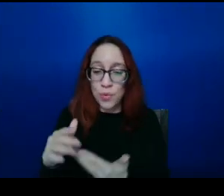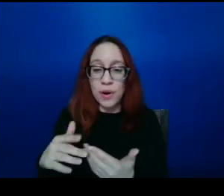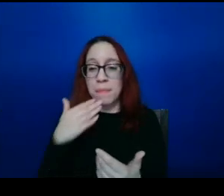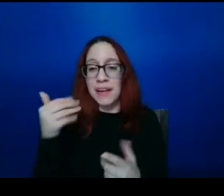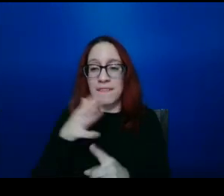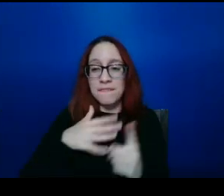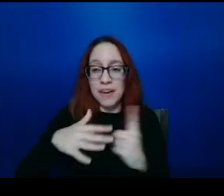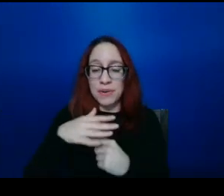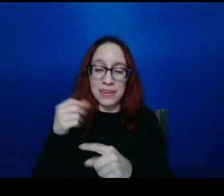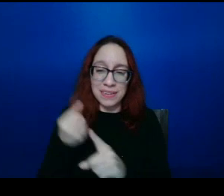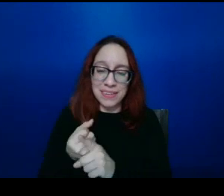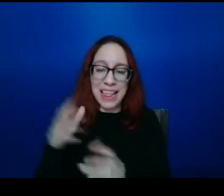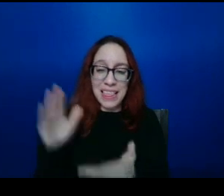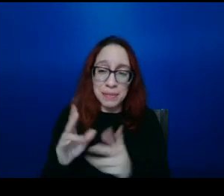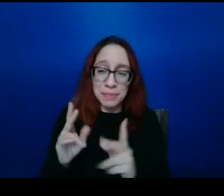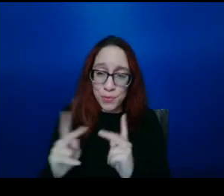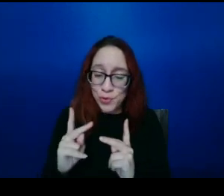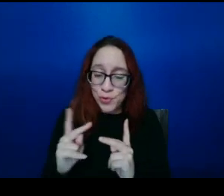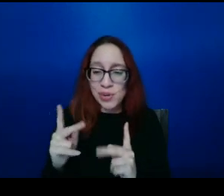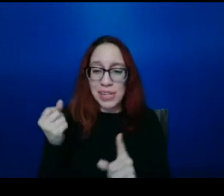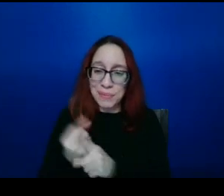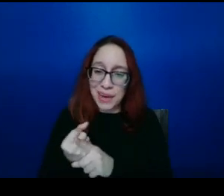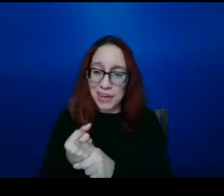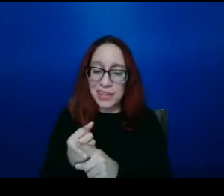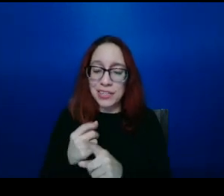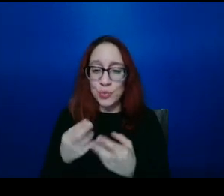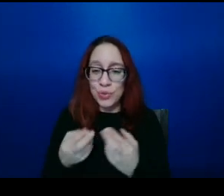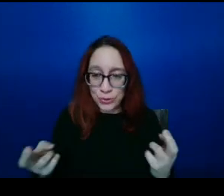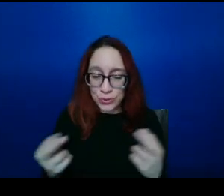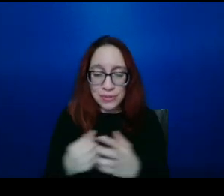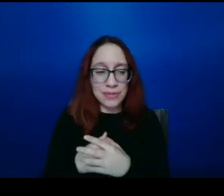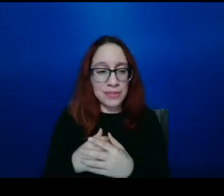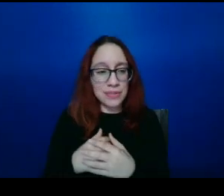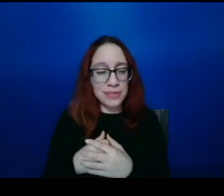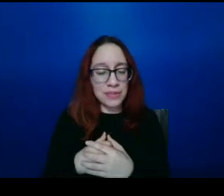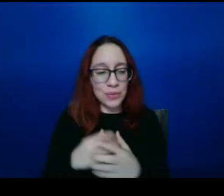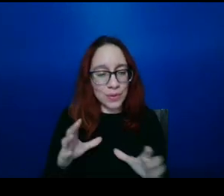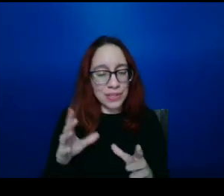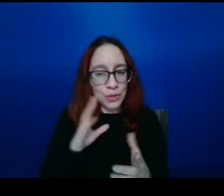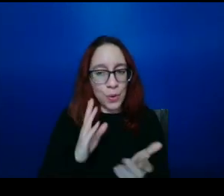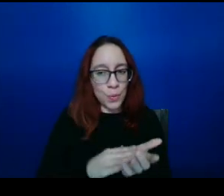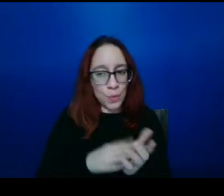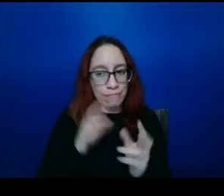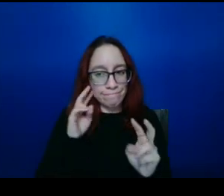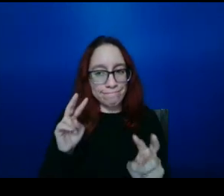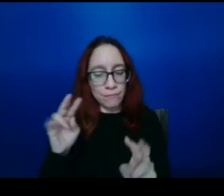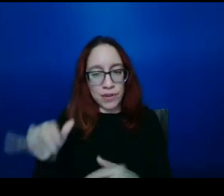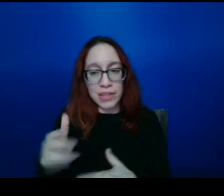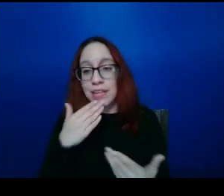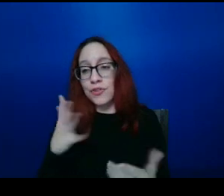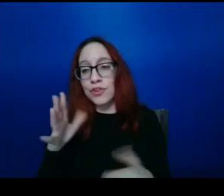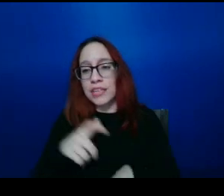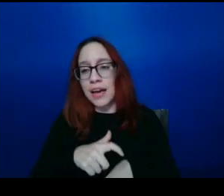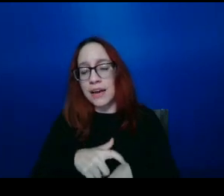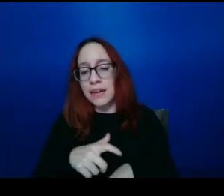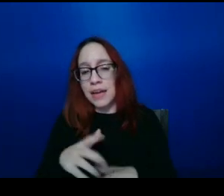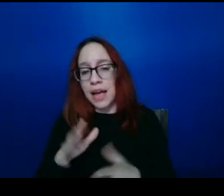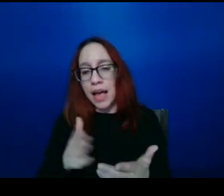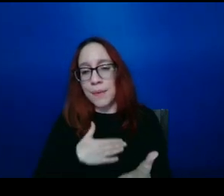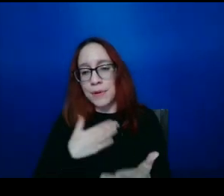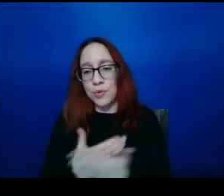environmental impact. The less people here, the less impact there is on our resources, and that's something we can all applaud and look forward to. Thank you again for your time, Commission. Happy New